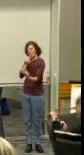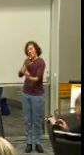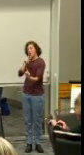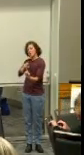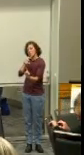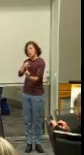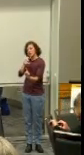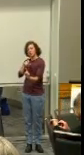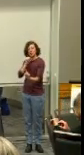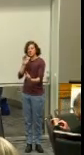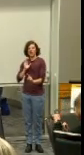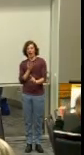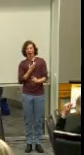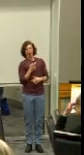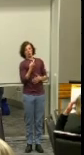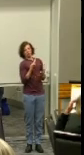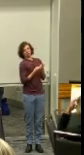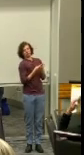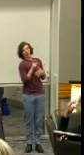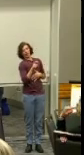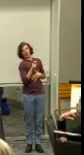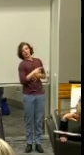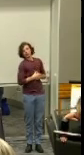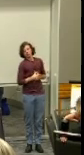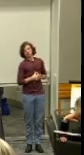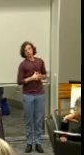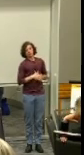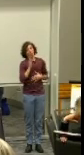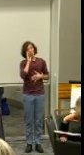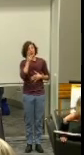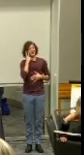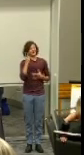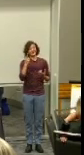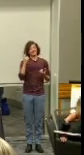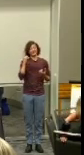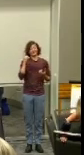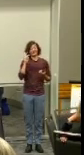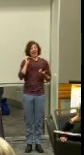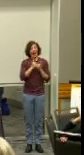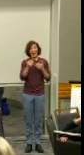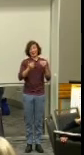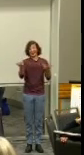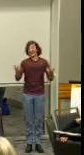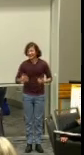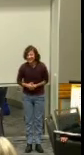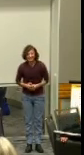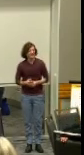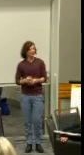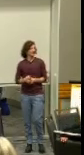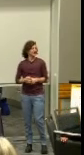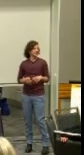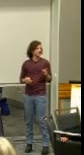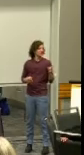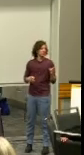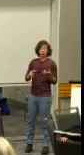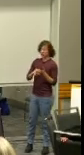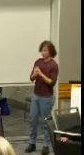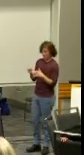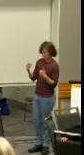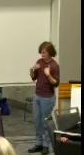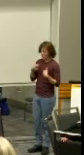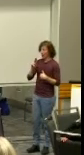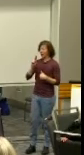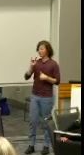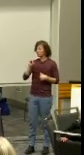our needs are. We'll see how that goes. Well, so do you have unit preference for IDD